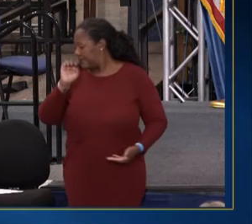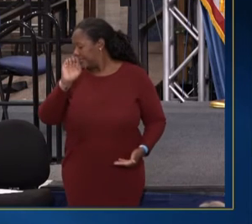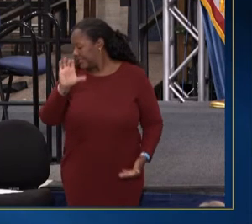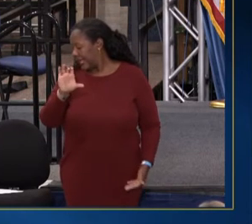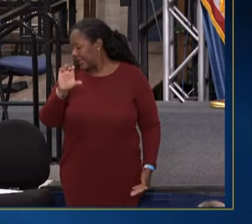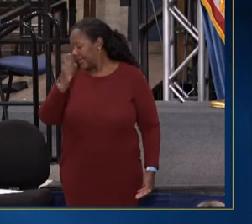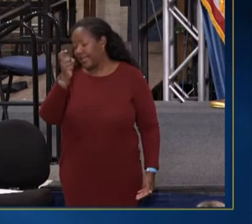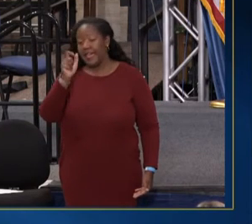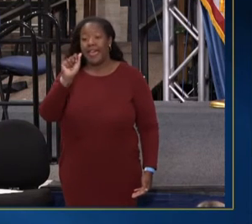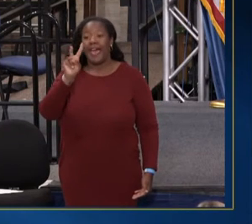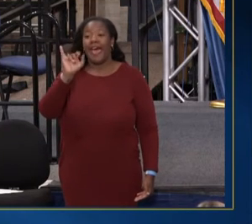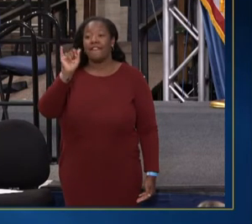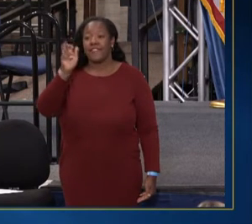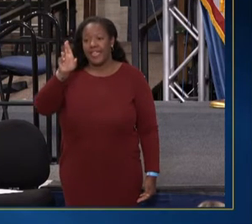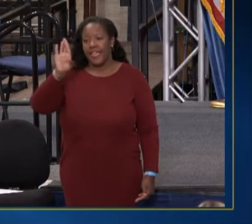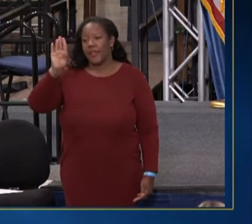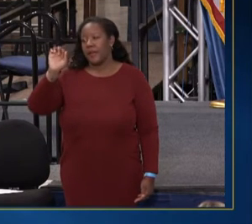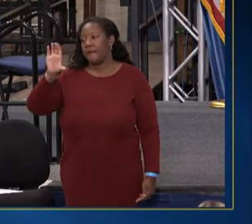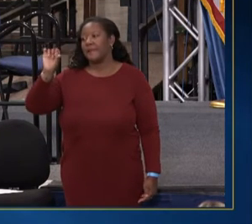Becerra.